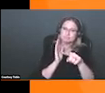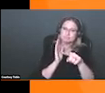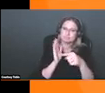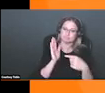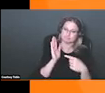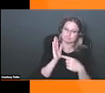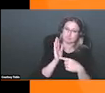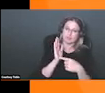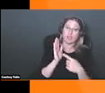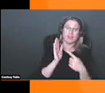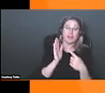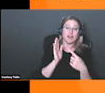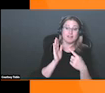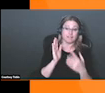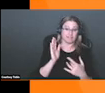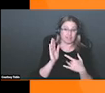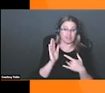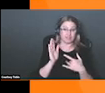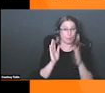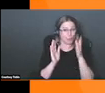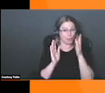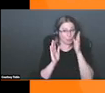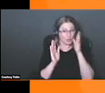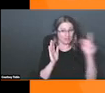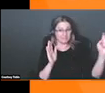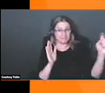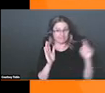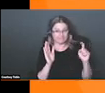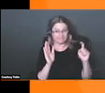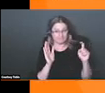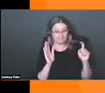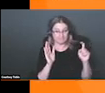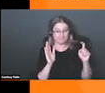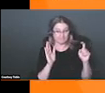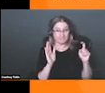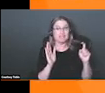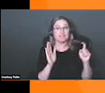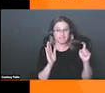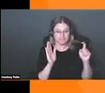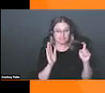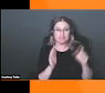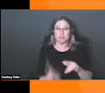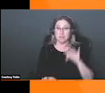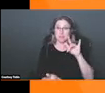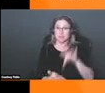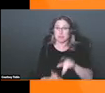viable, that there's a good shot at doing this. And then you hit send.